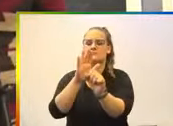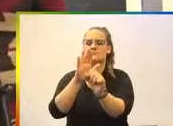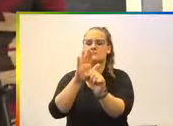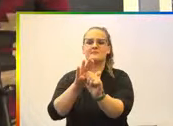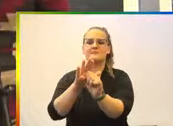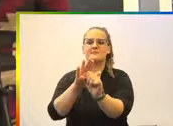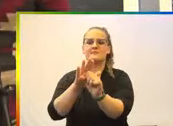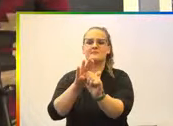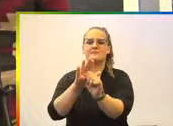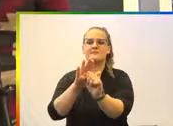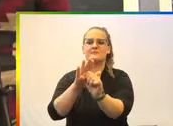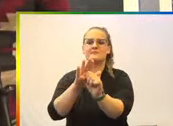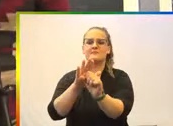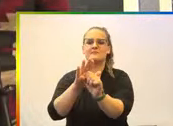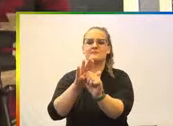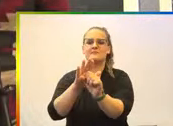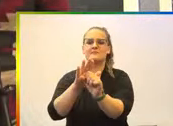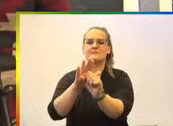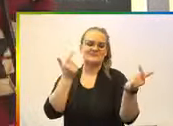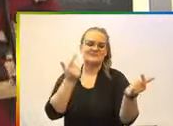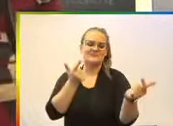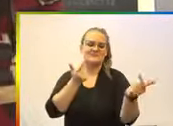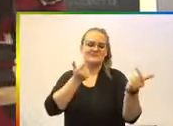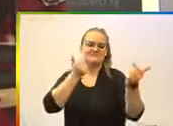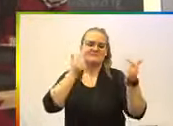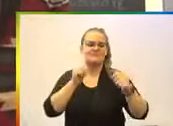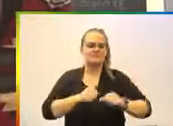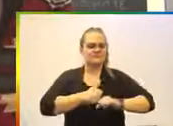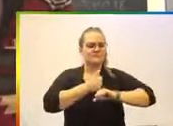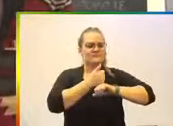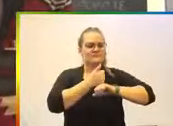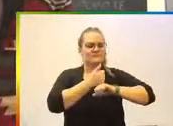Laughter builds strong bones,